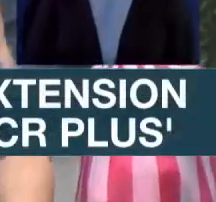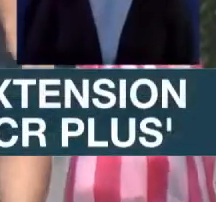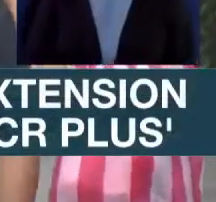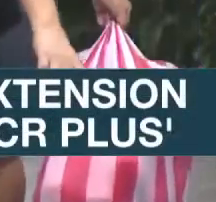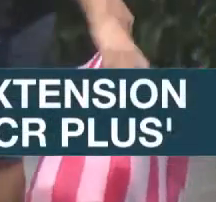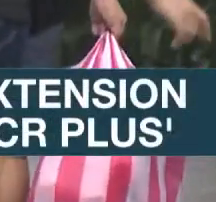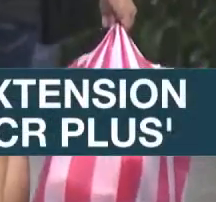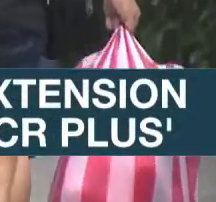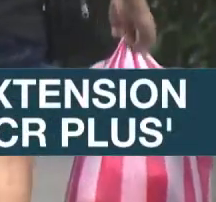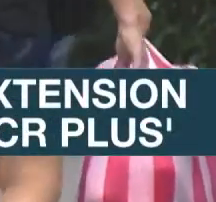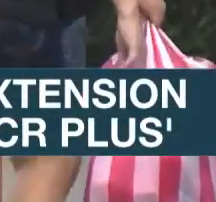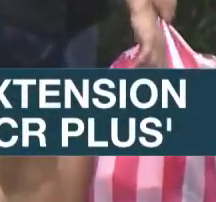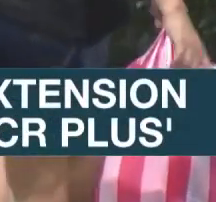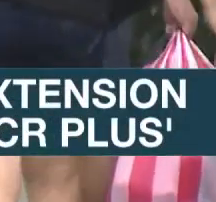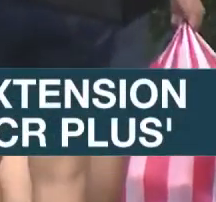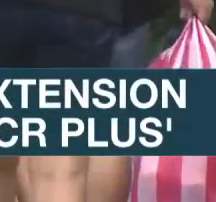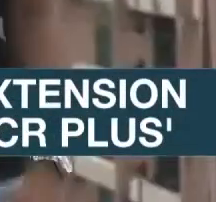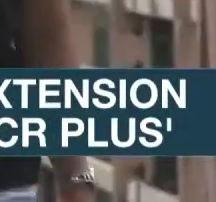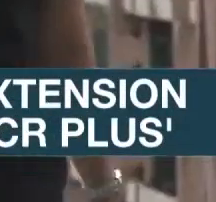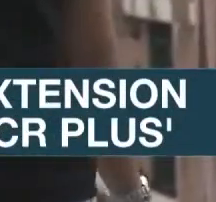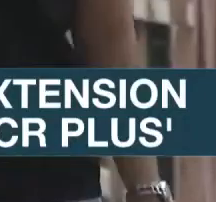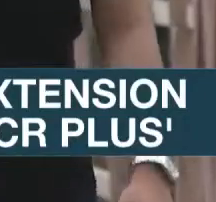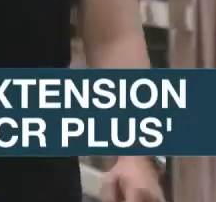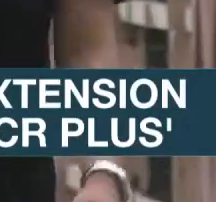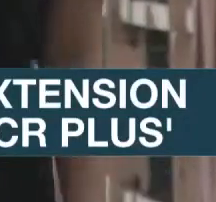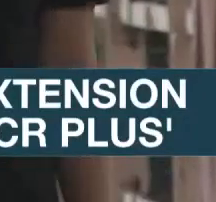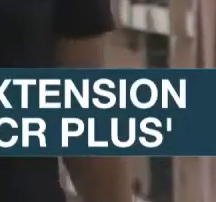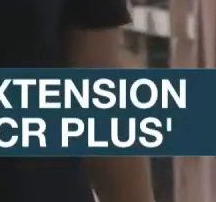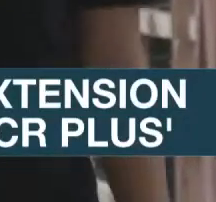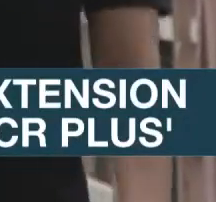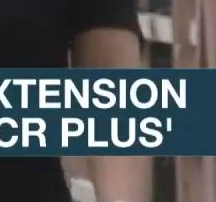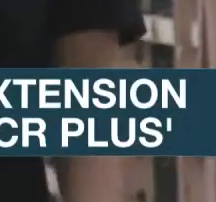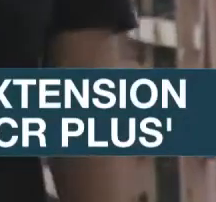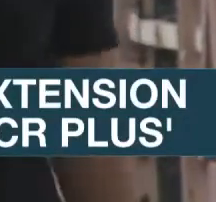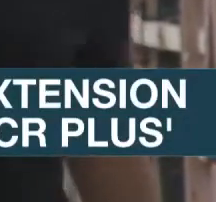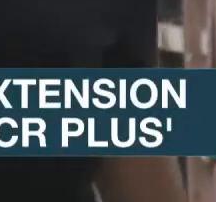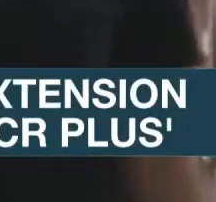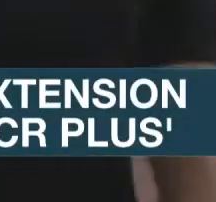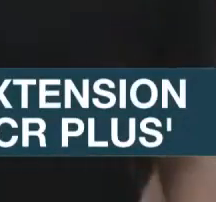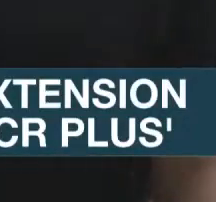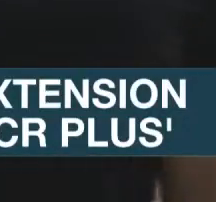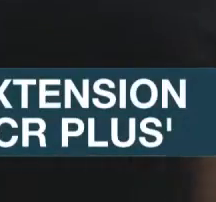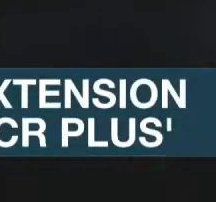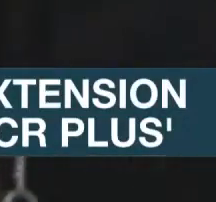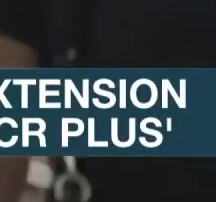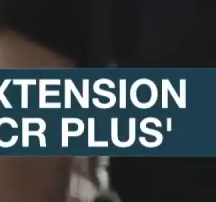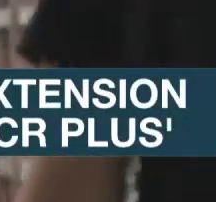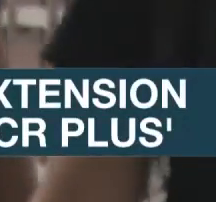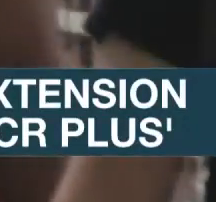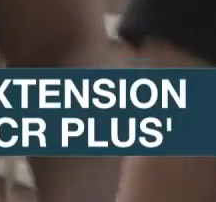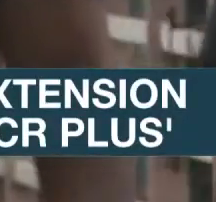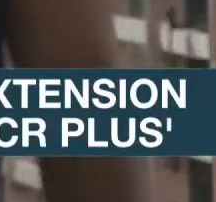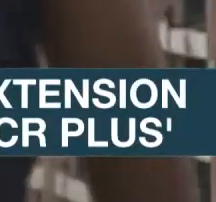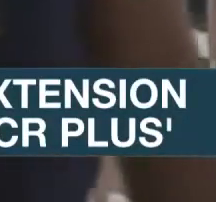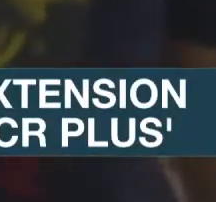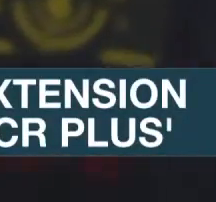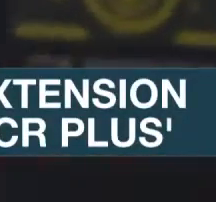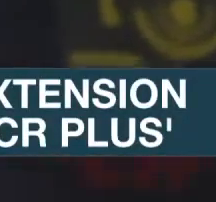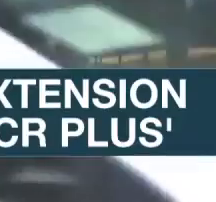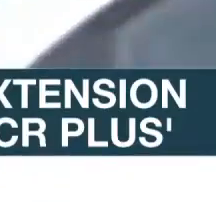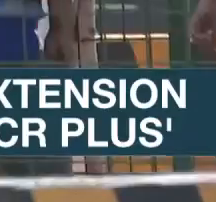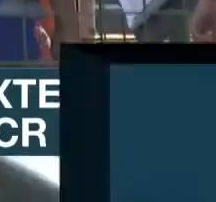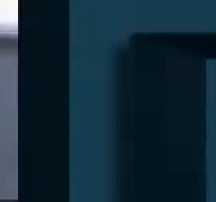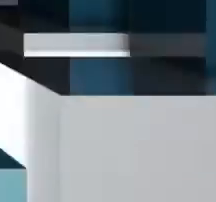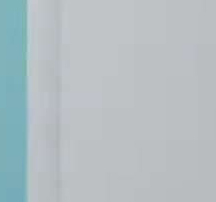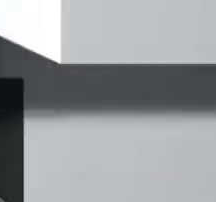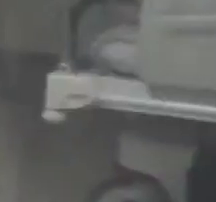The Philippine Health Department recommending a one-week extension of the enhanced community quarantine in Metro Manila and nearby provinces.